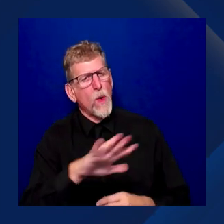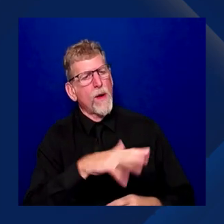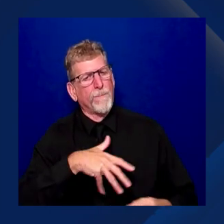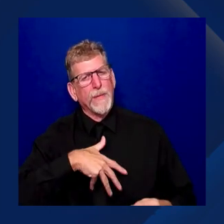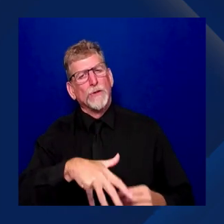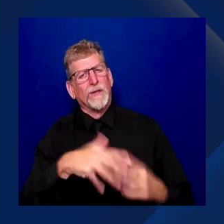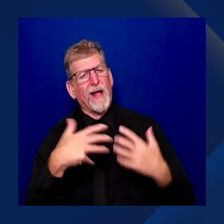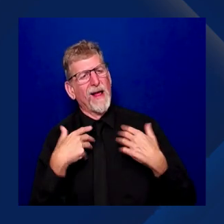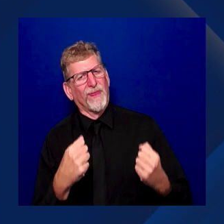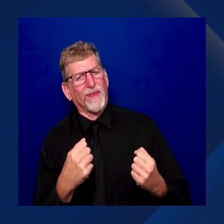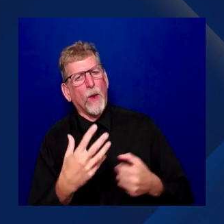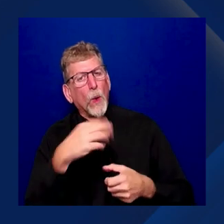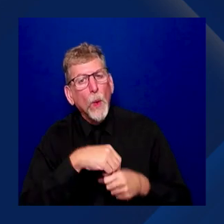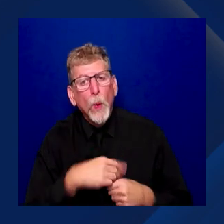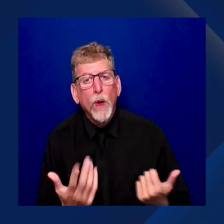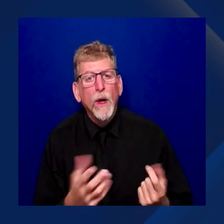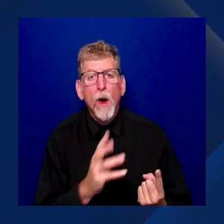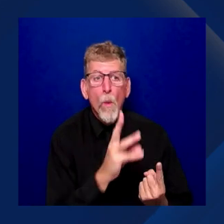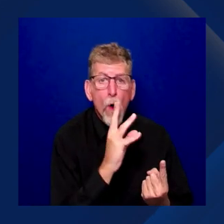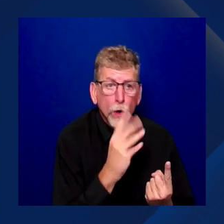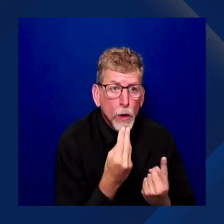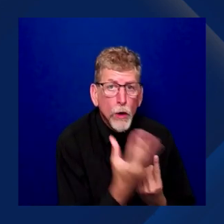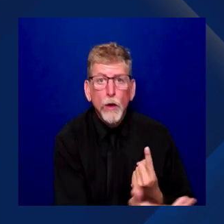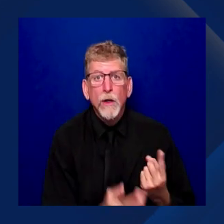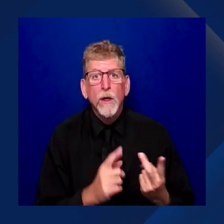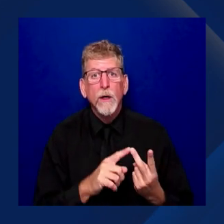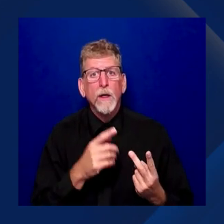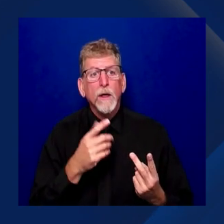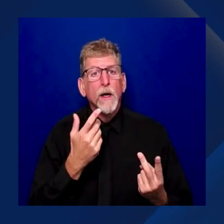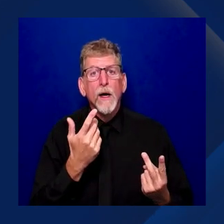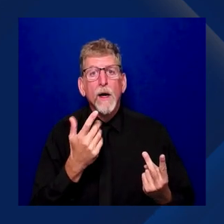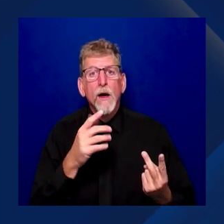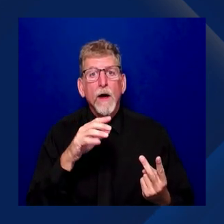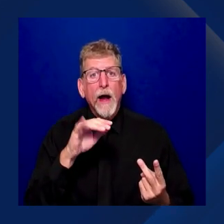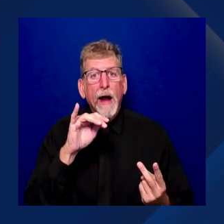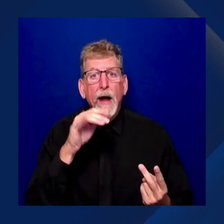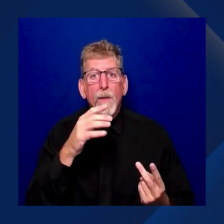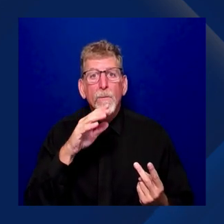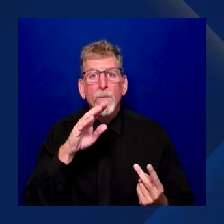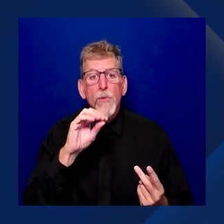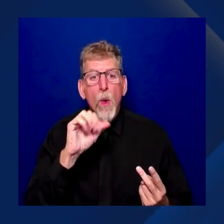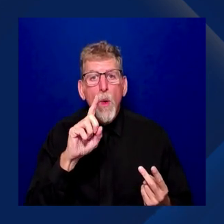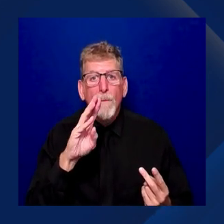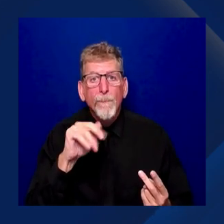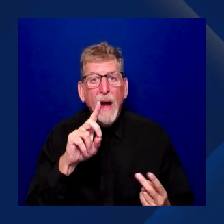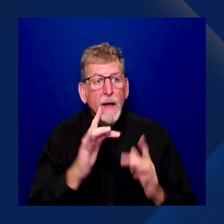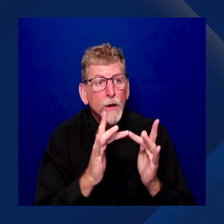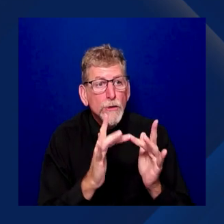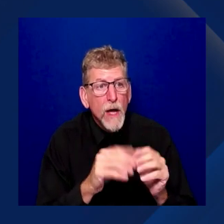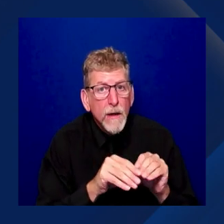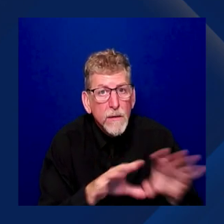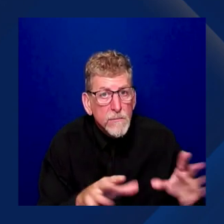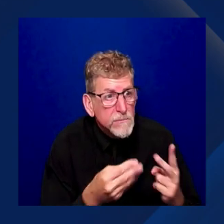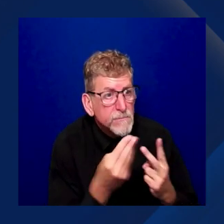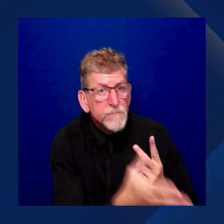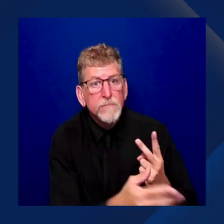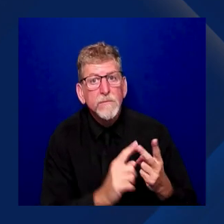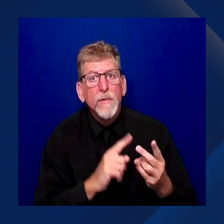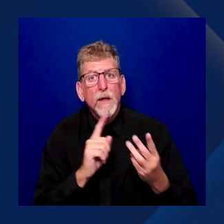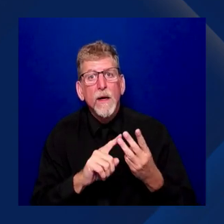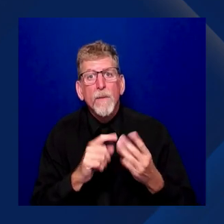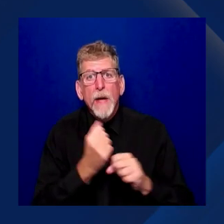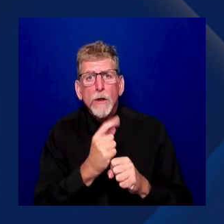universal broadband internet, and a focus on ensuring marginalized communities are no longer left